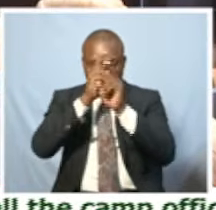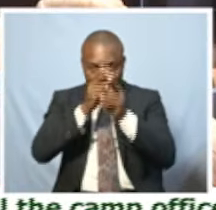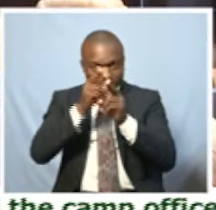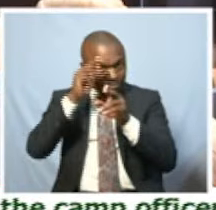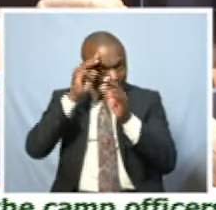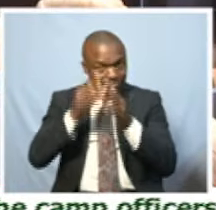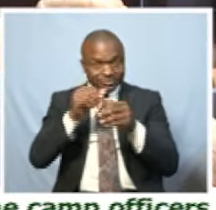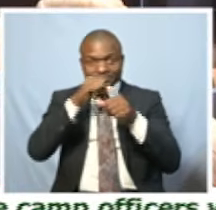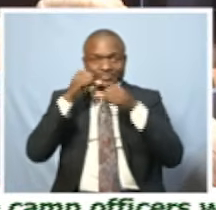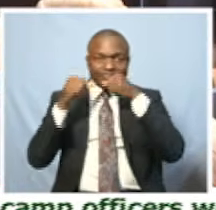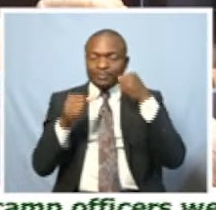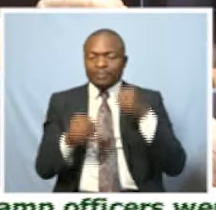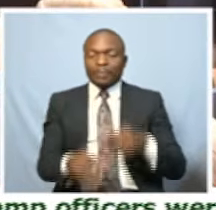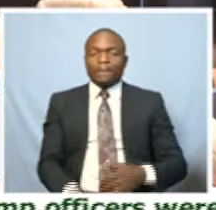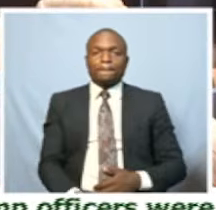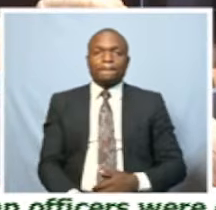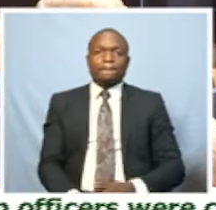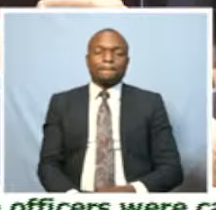Minister of Agriculture.